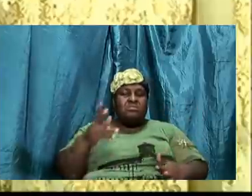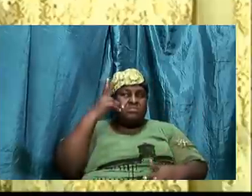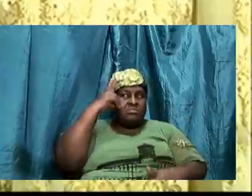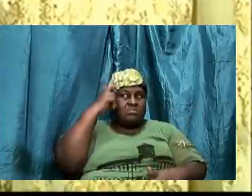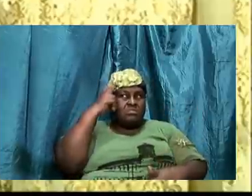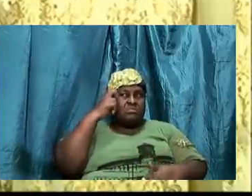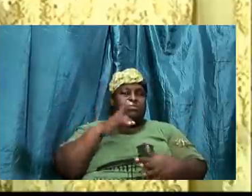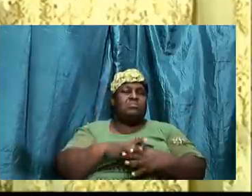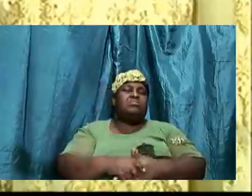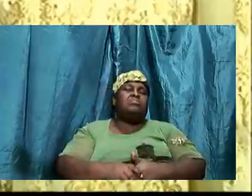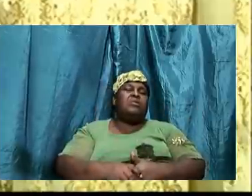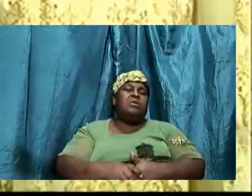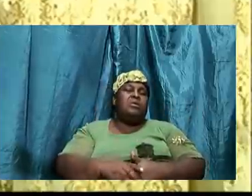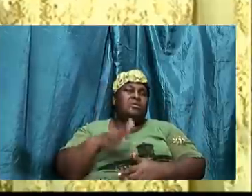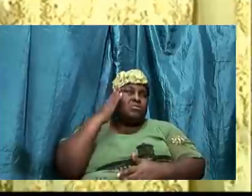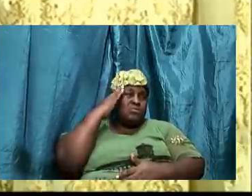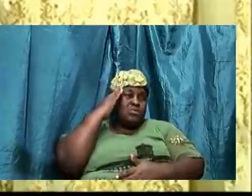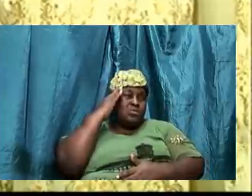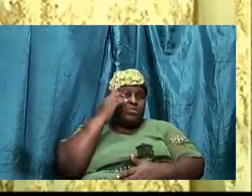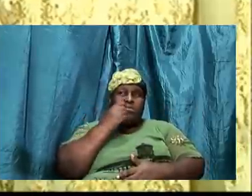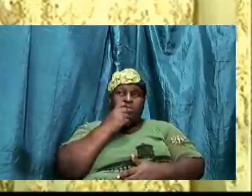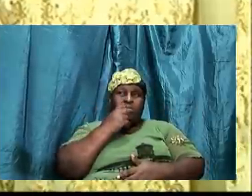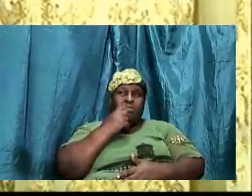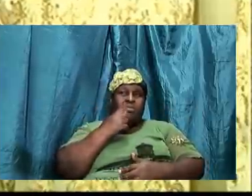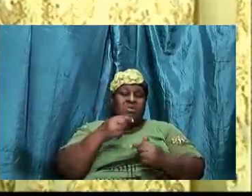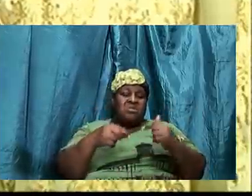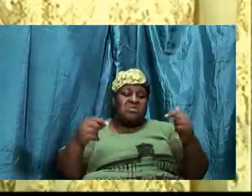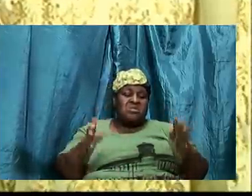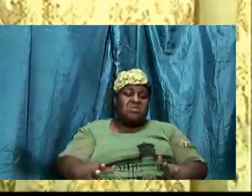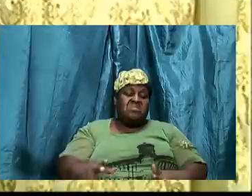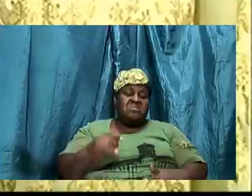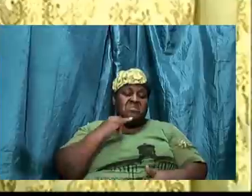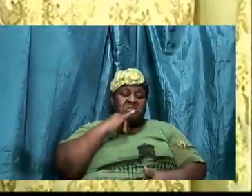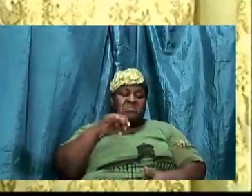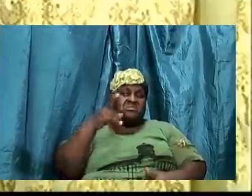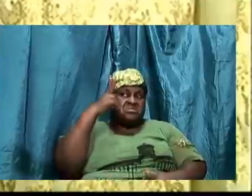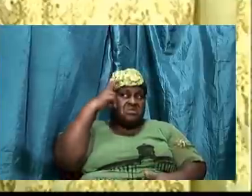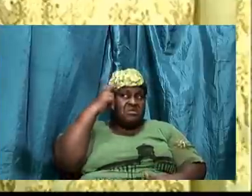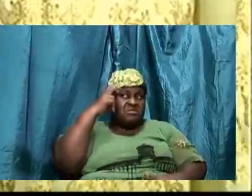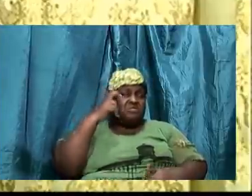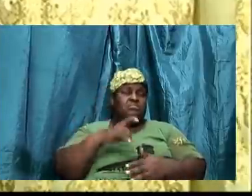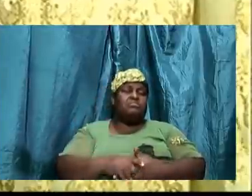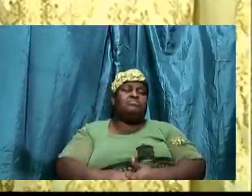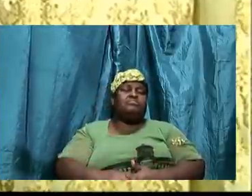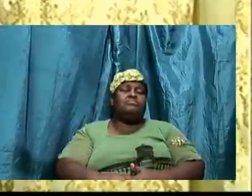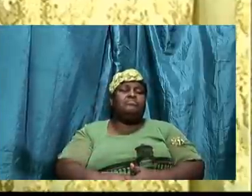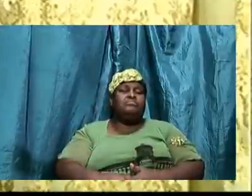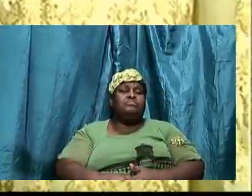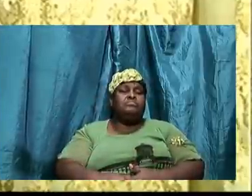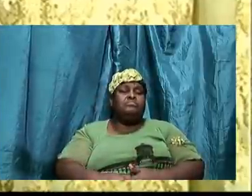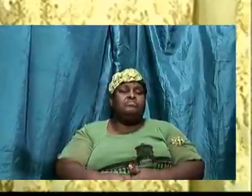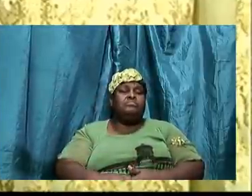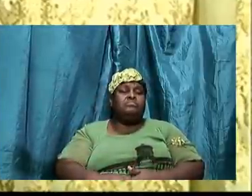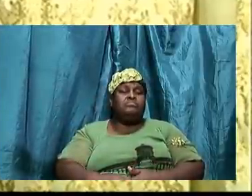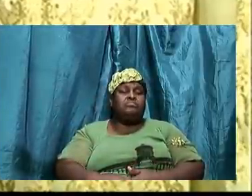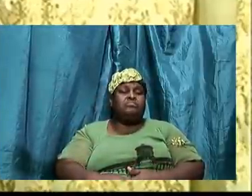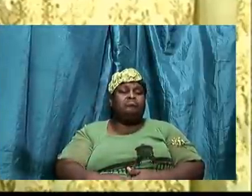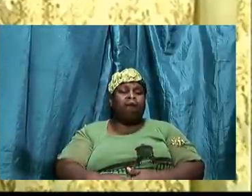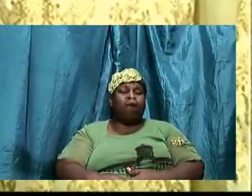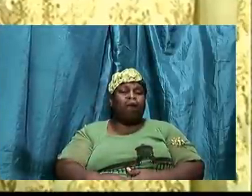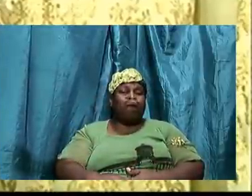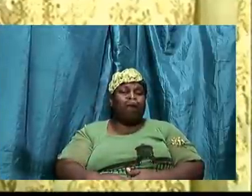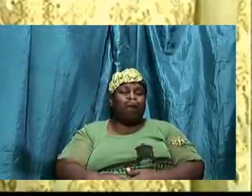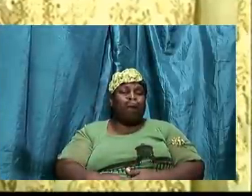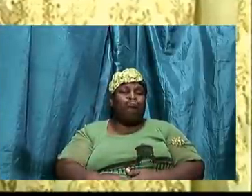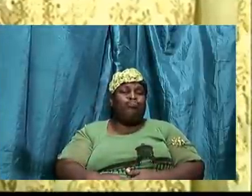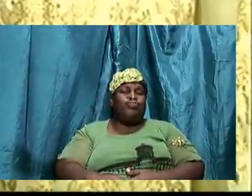who the enemy is. And if we go back to our key verse, key chapter, and